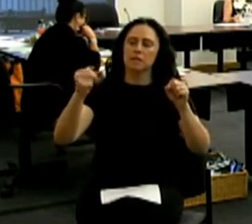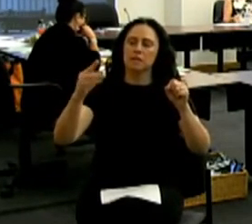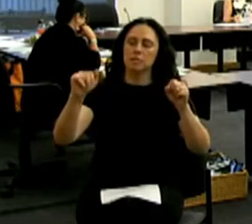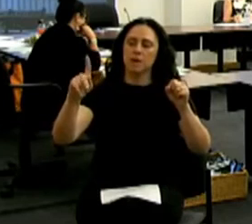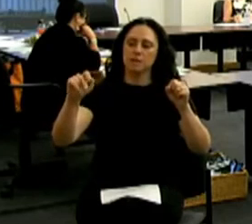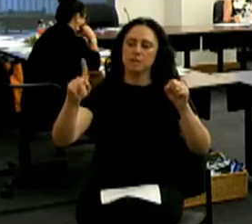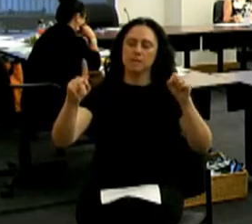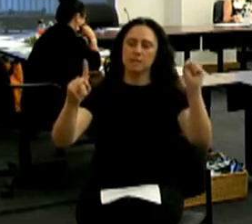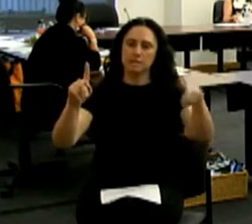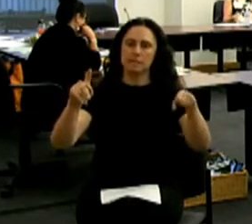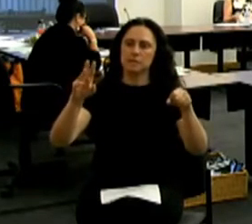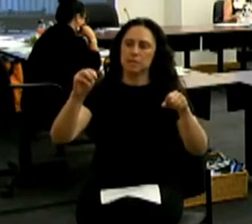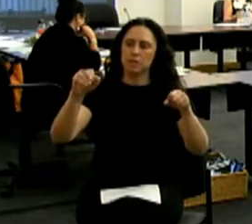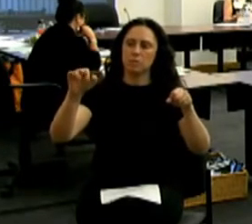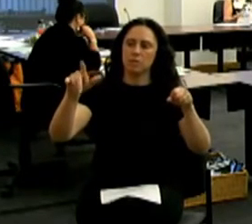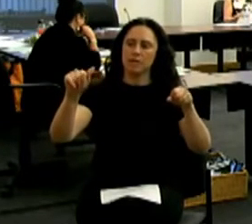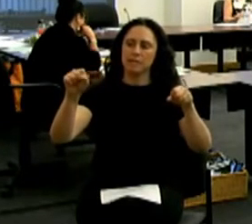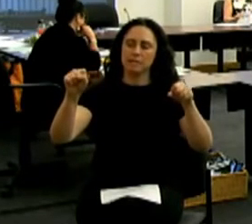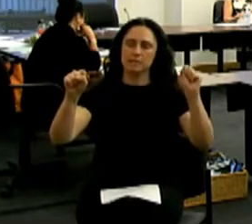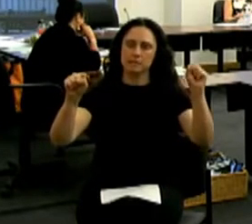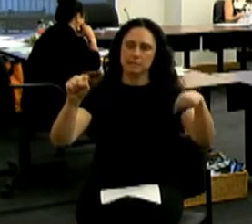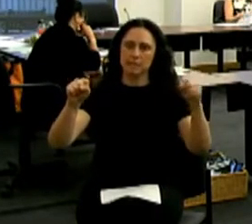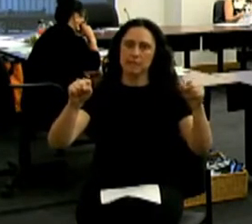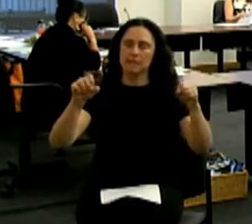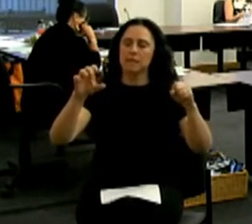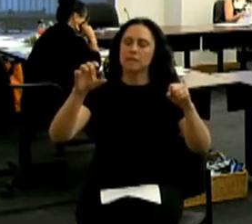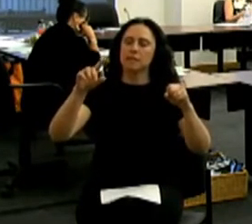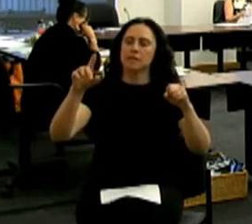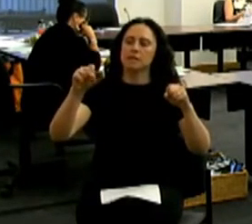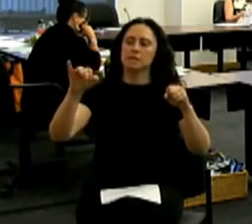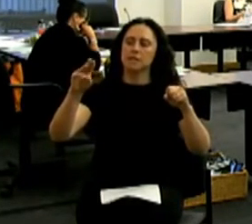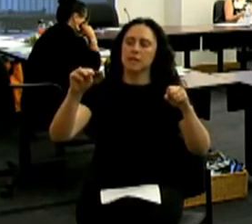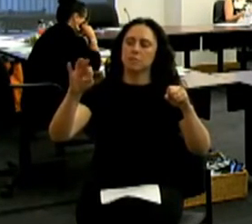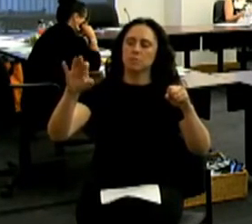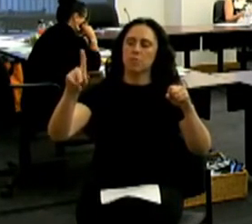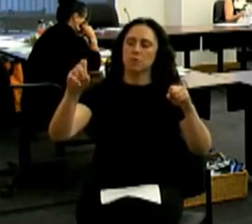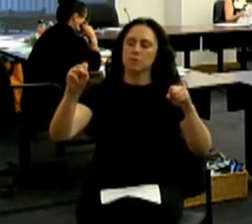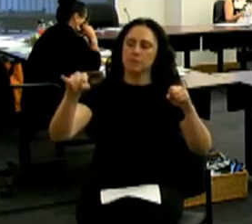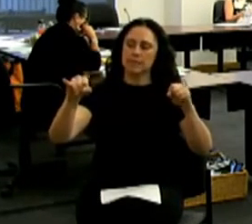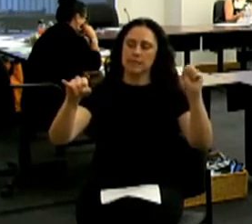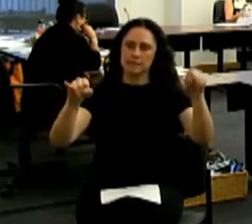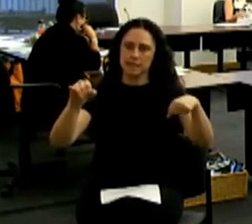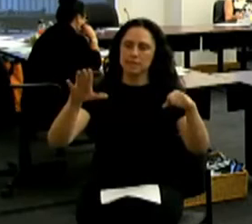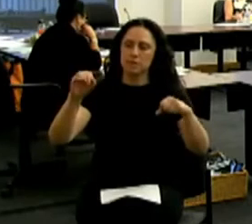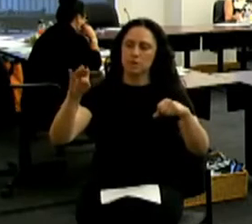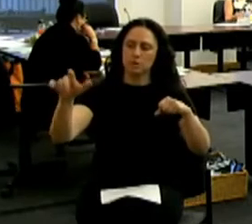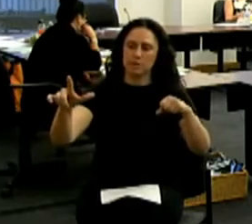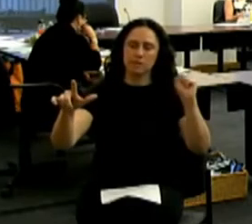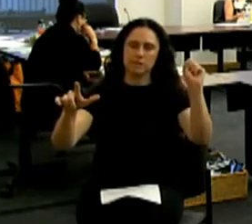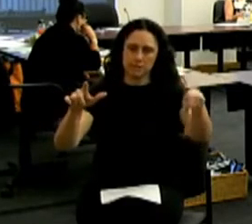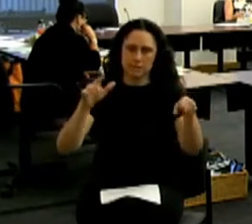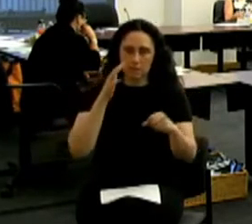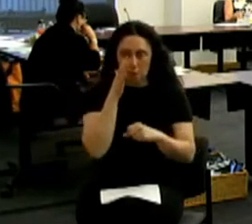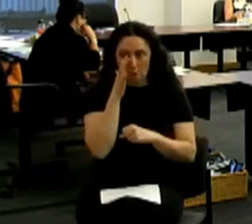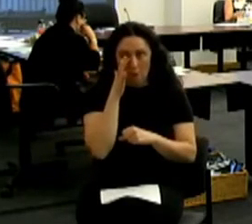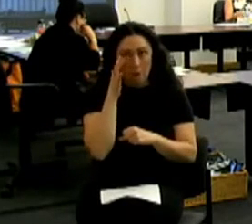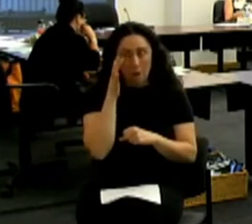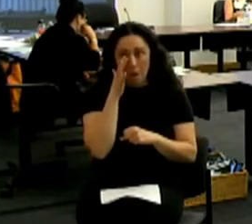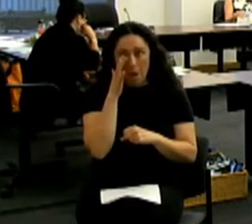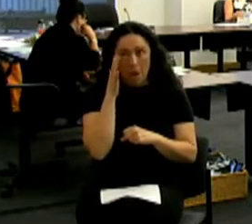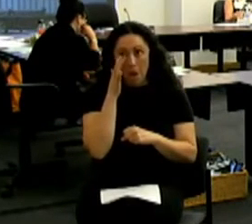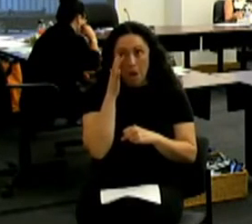Mahalik. Yes. Trustee Morales. Yes. Trustee Stamborski. Yes. Trustee O'Connell. yes.